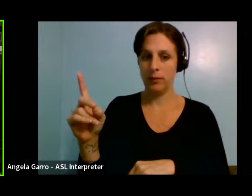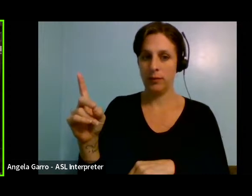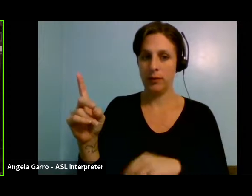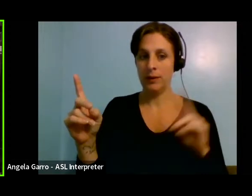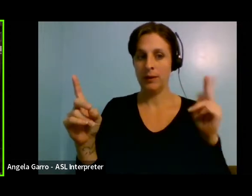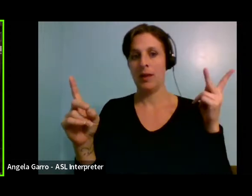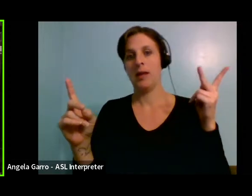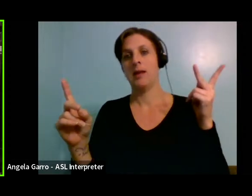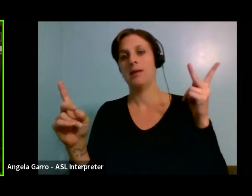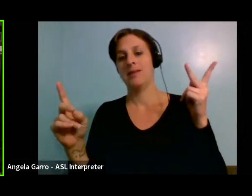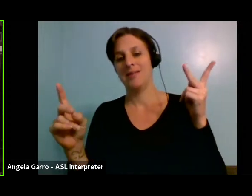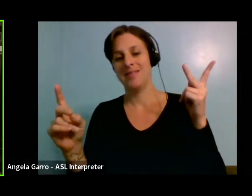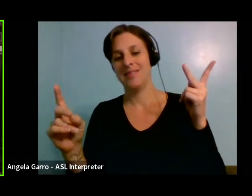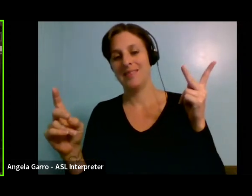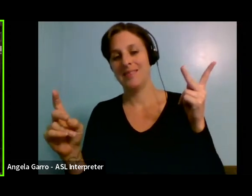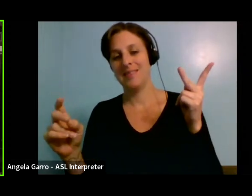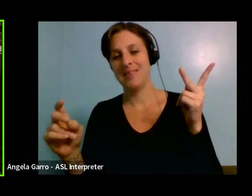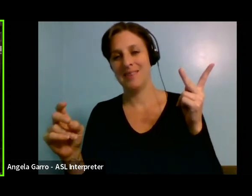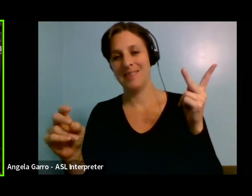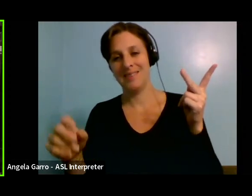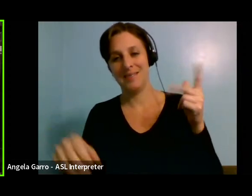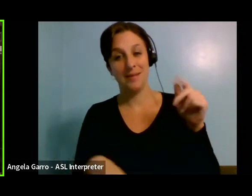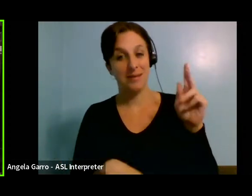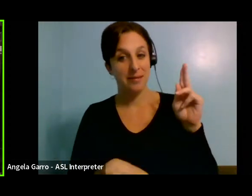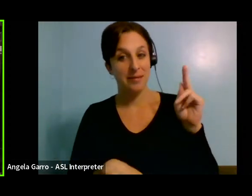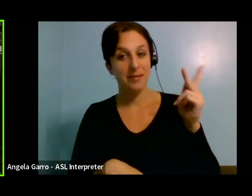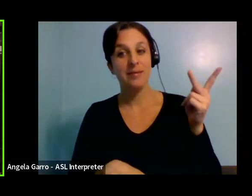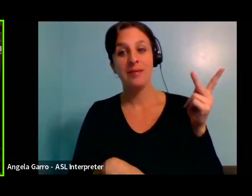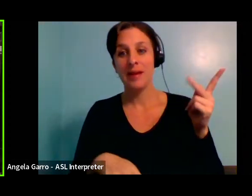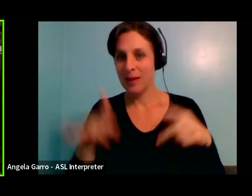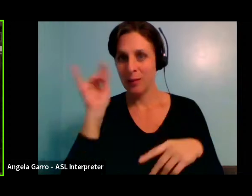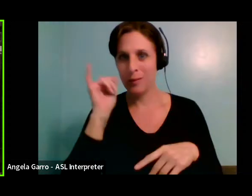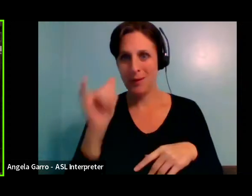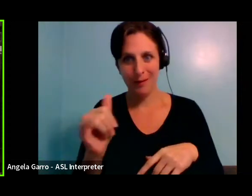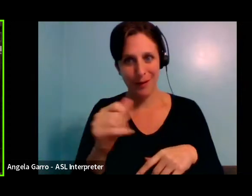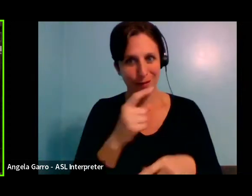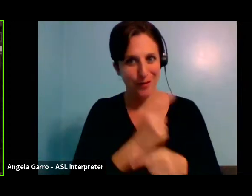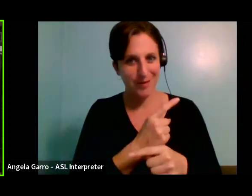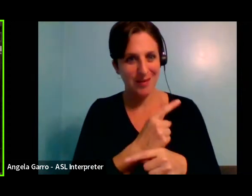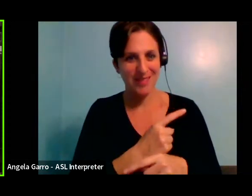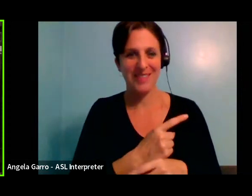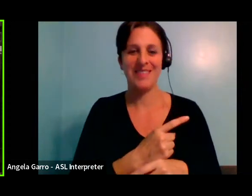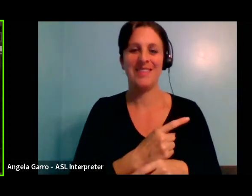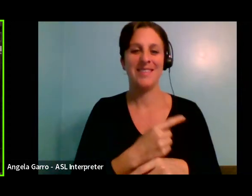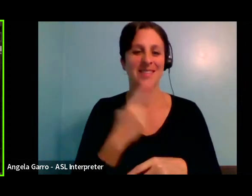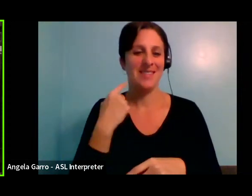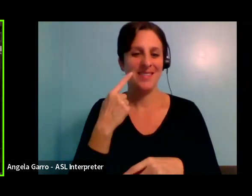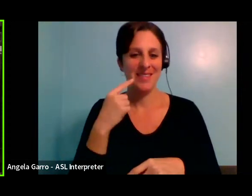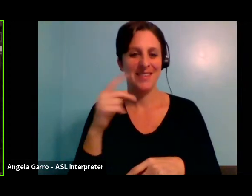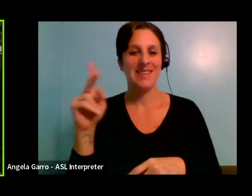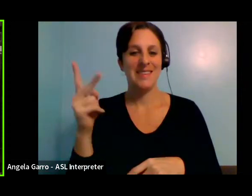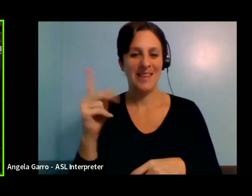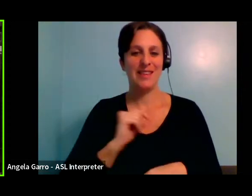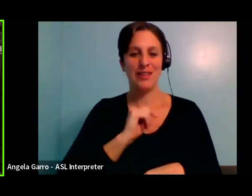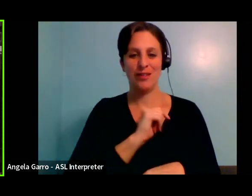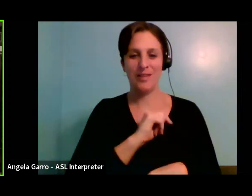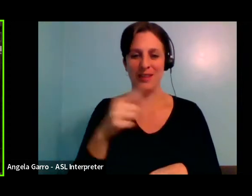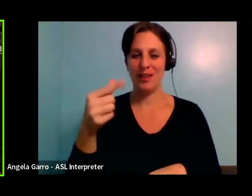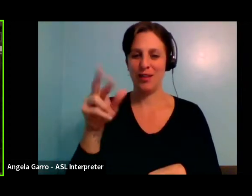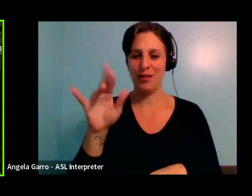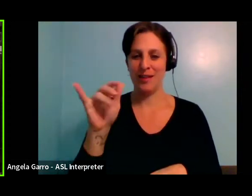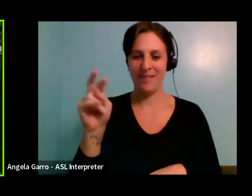Second. Second. This is going to take forever, isn't it? Second by Trustee